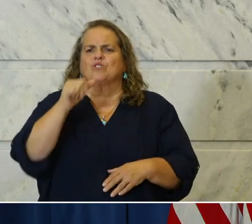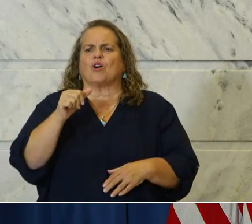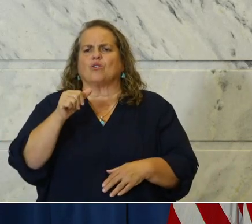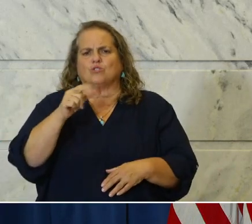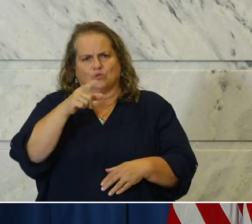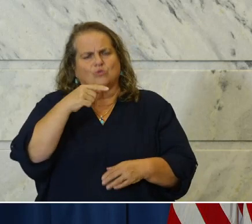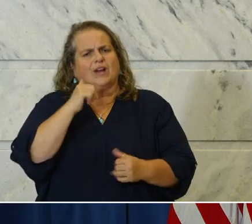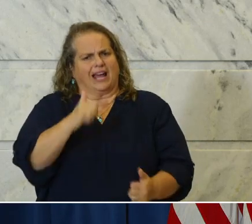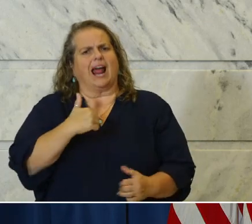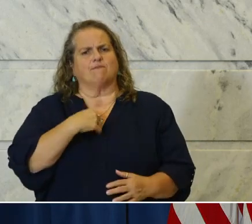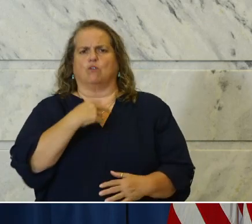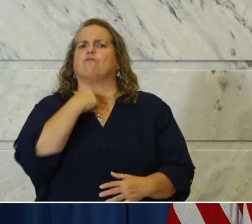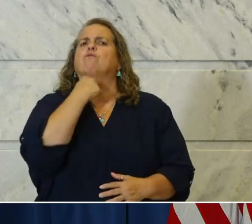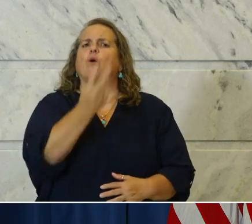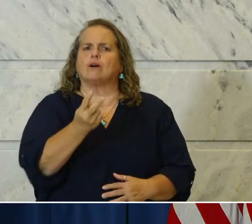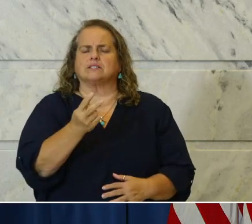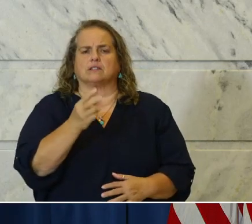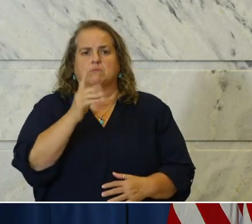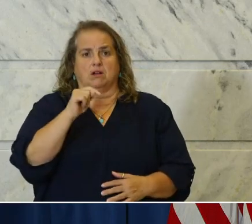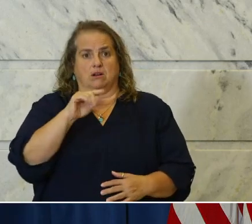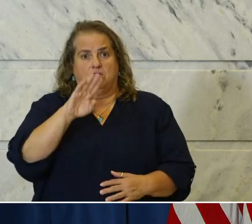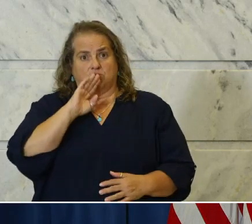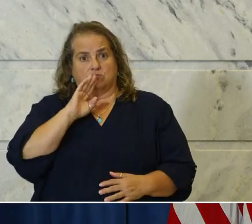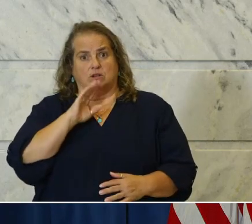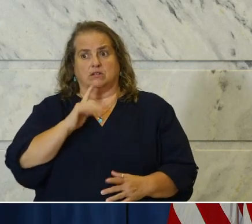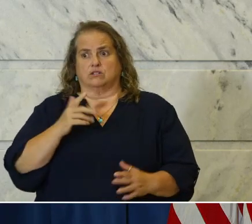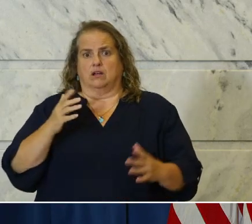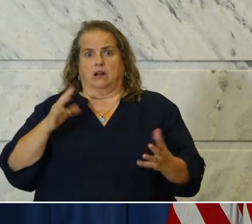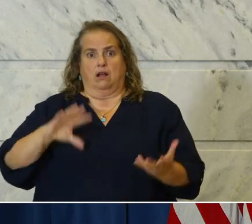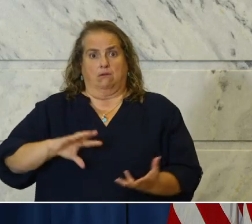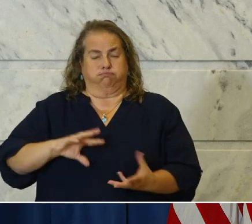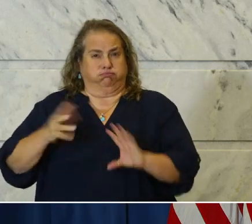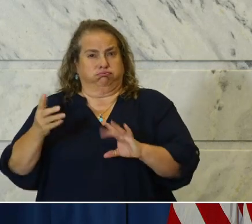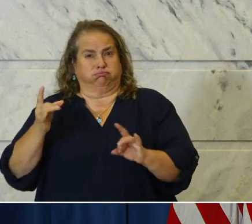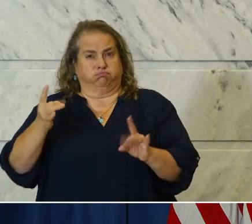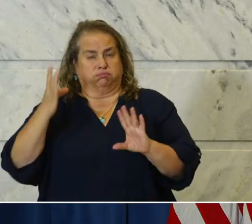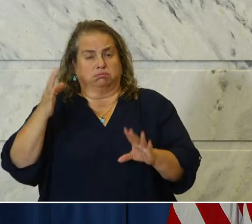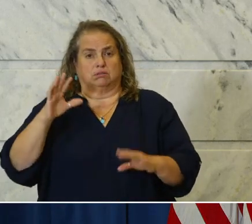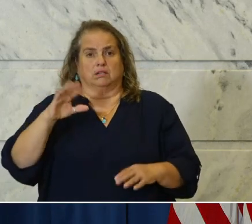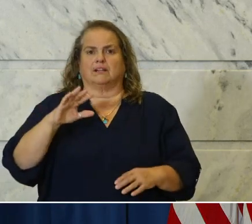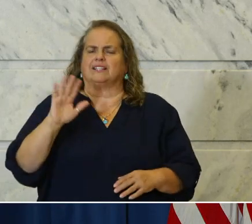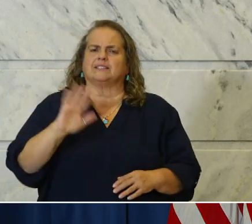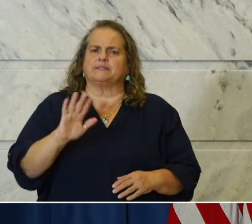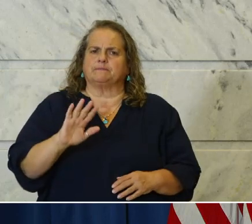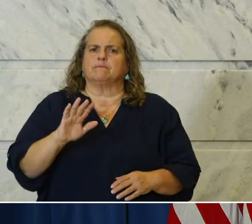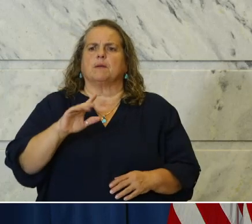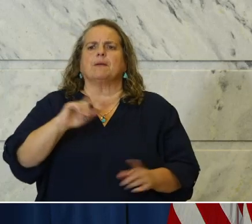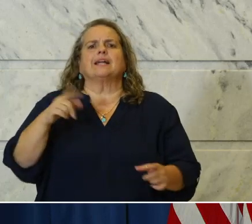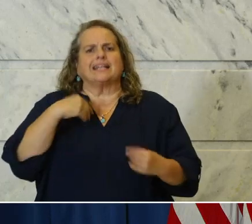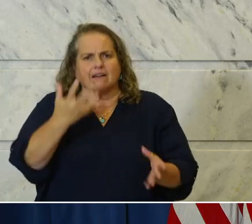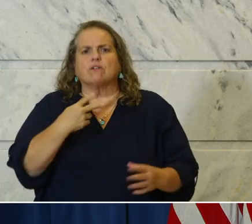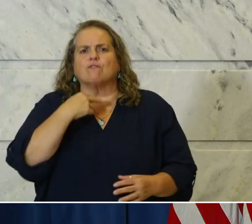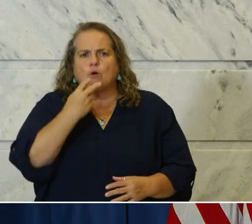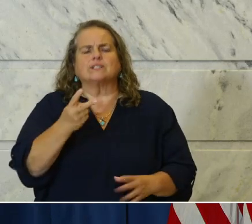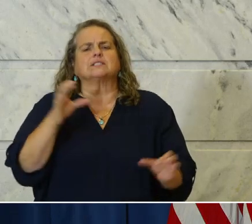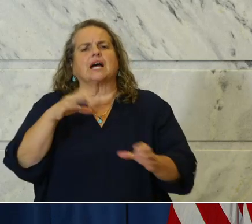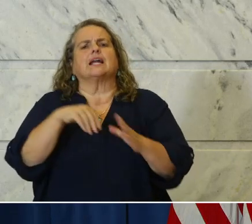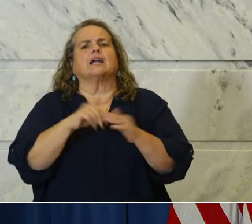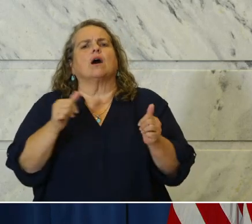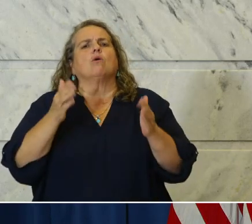voice to frustration or what they want to say, but ultimately is done in a